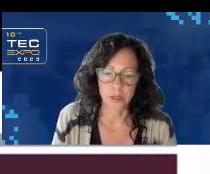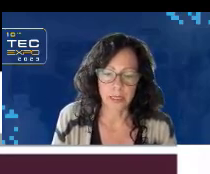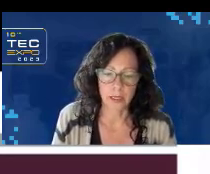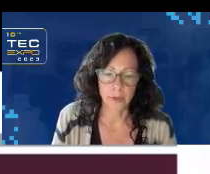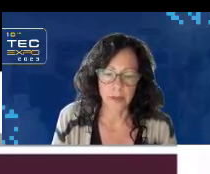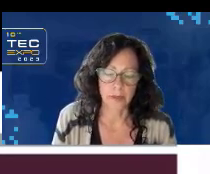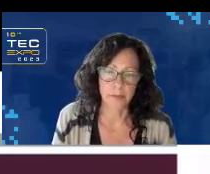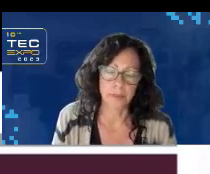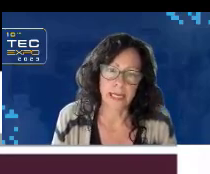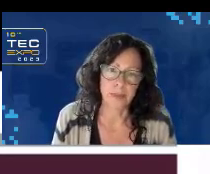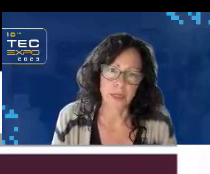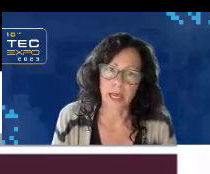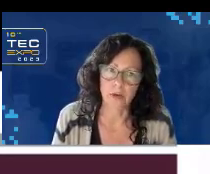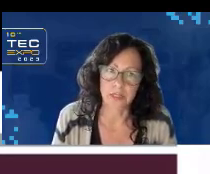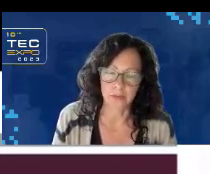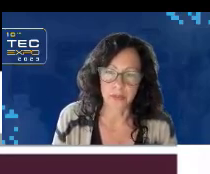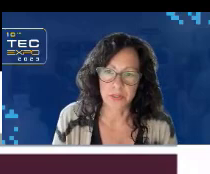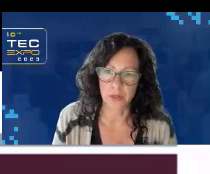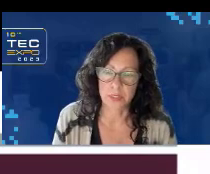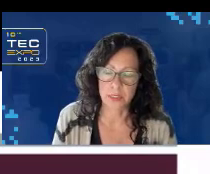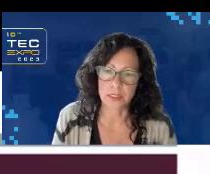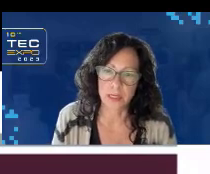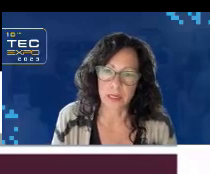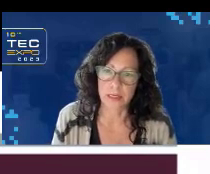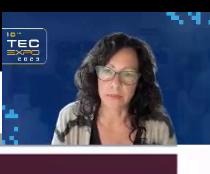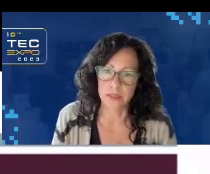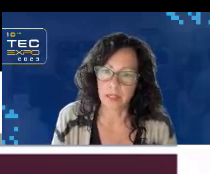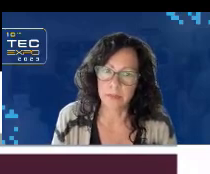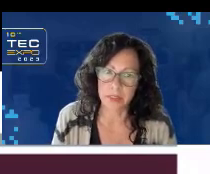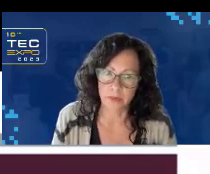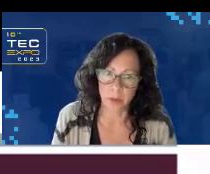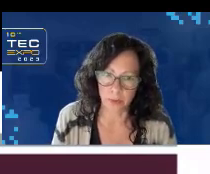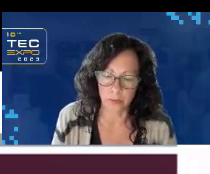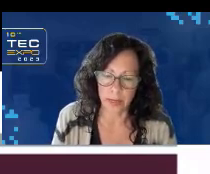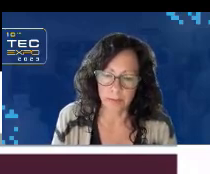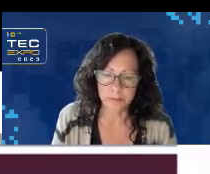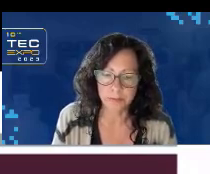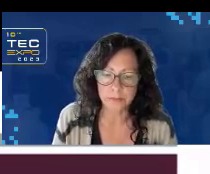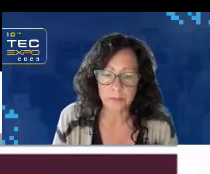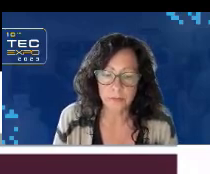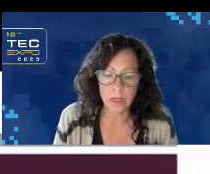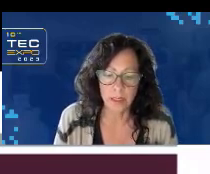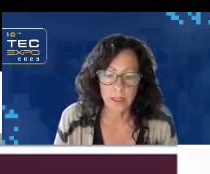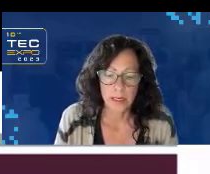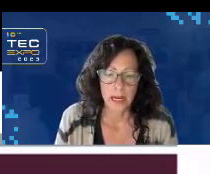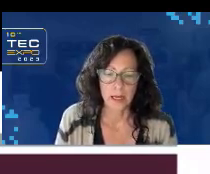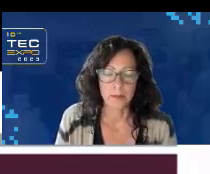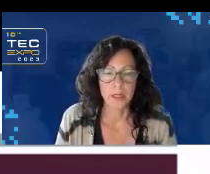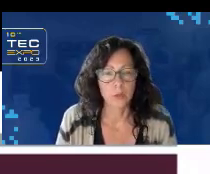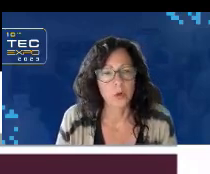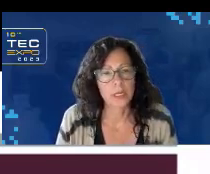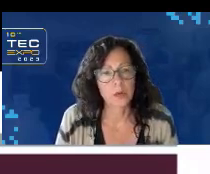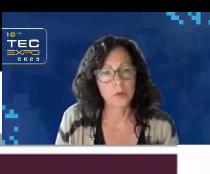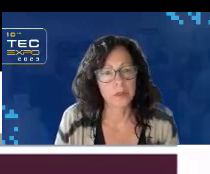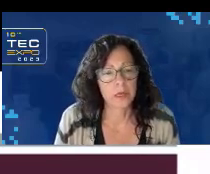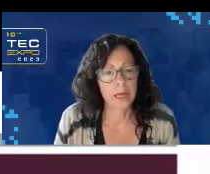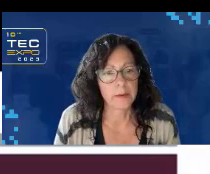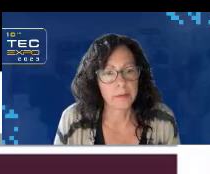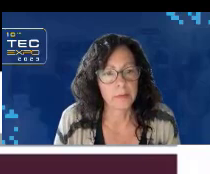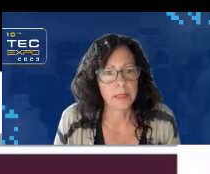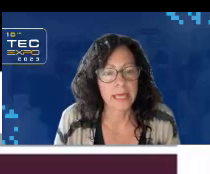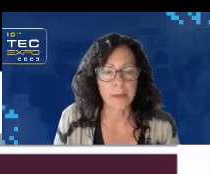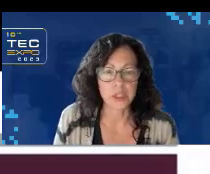experience of working with and being able to hire a deaf consultant in the development of our program. But working